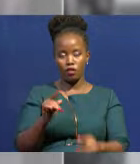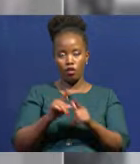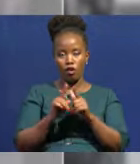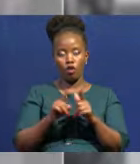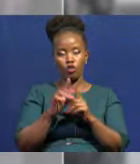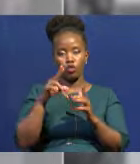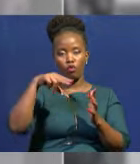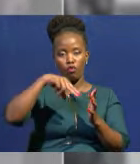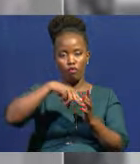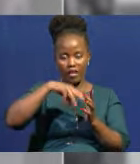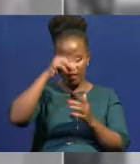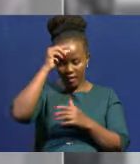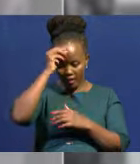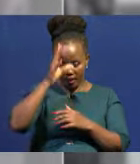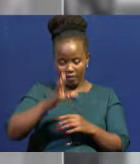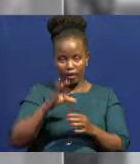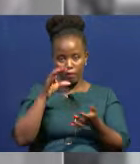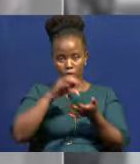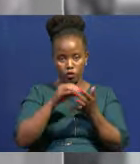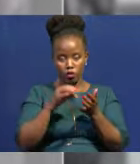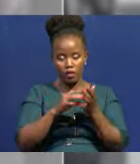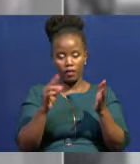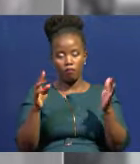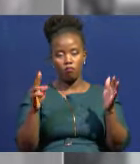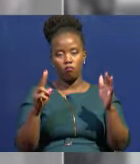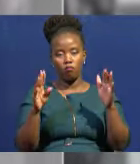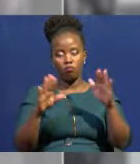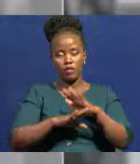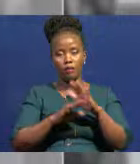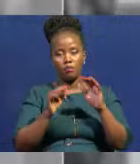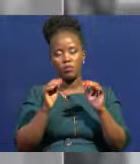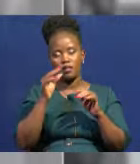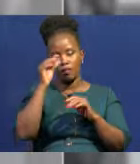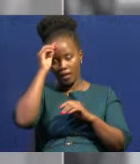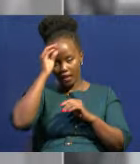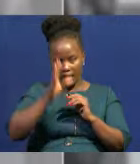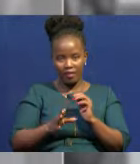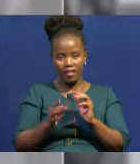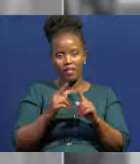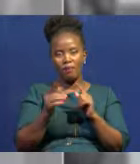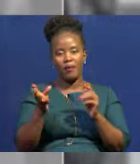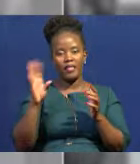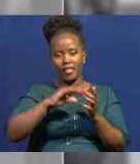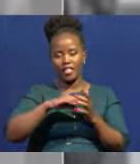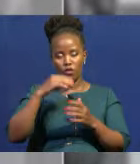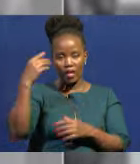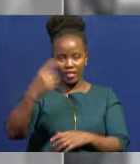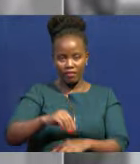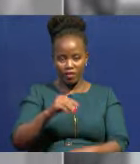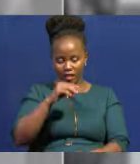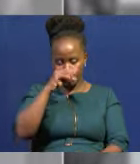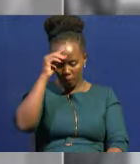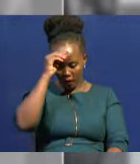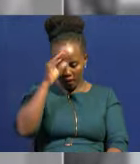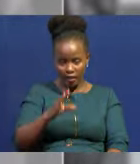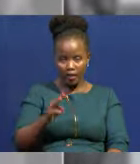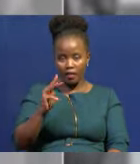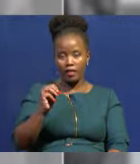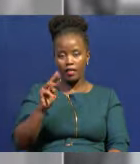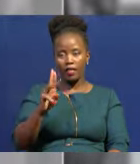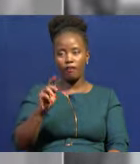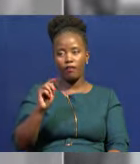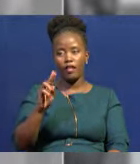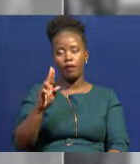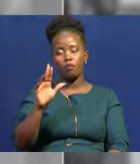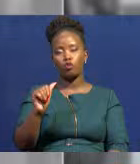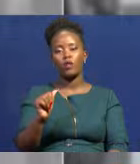the governor's seat as her running mate. Again, they lost to Mutua. In the 2017 general election,